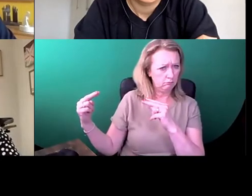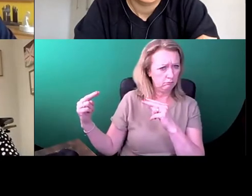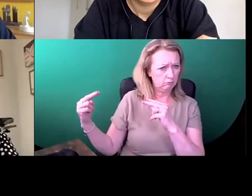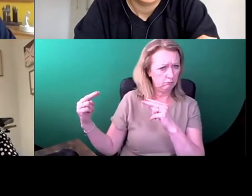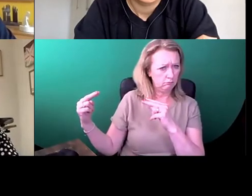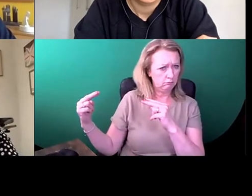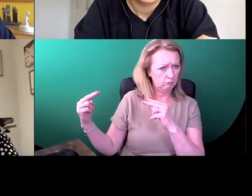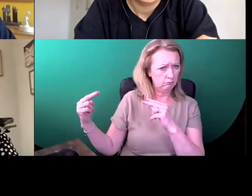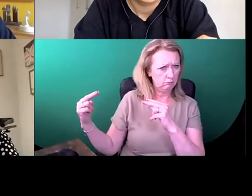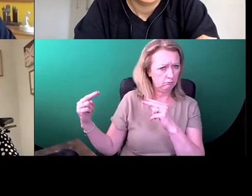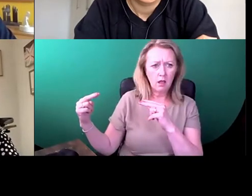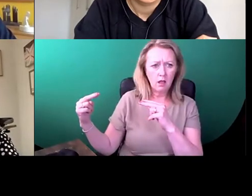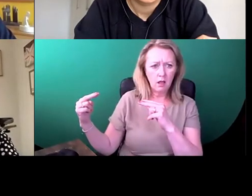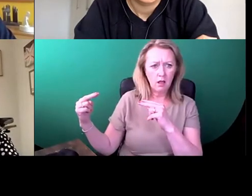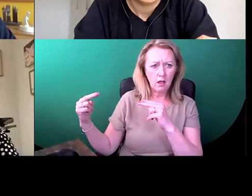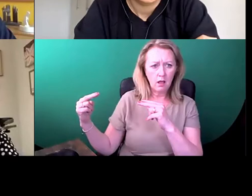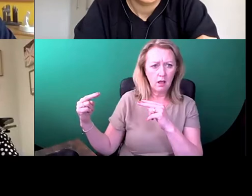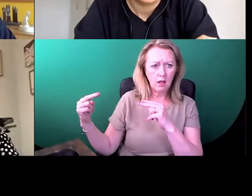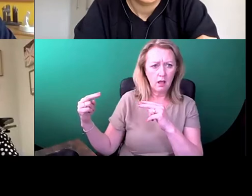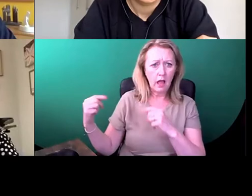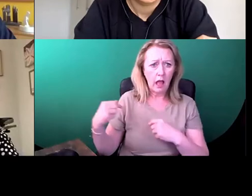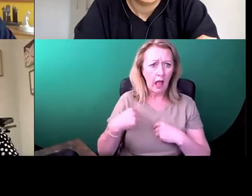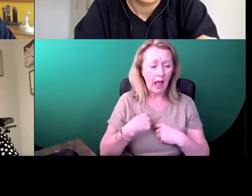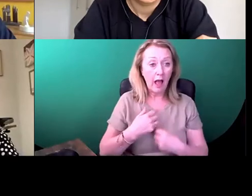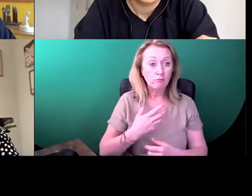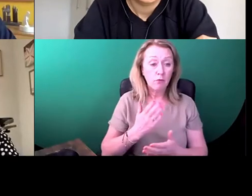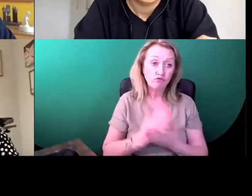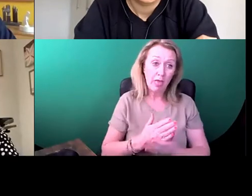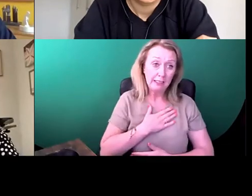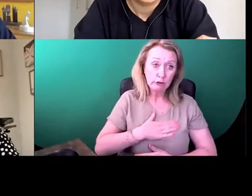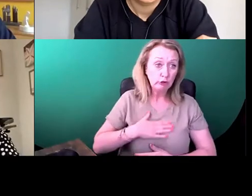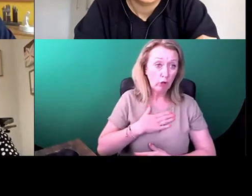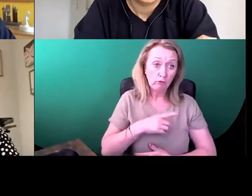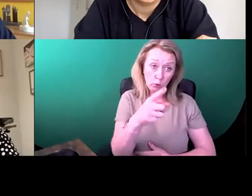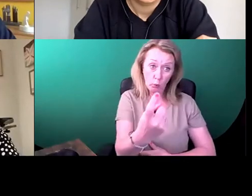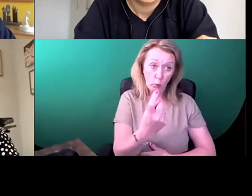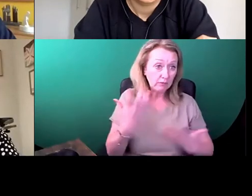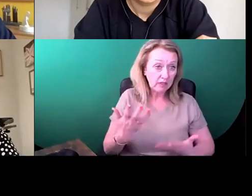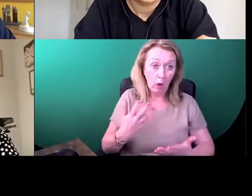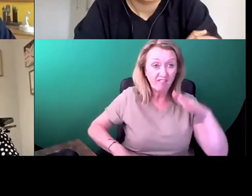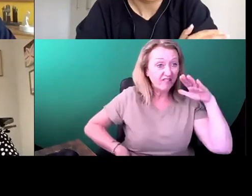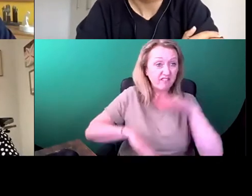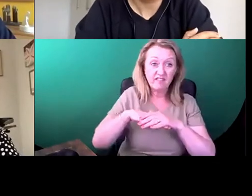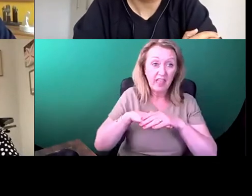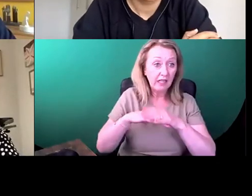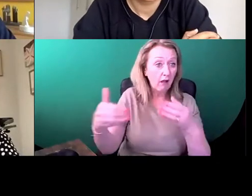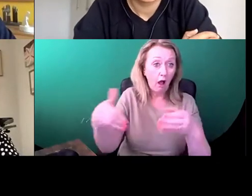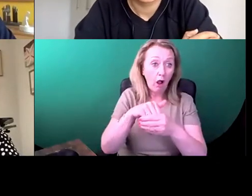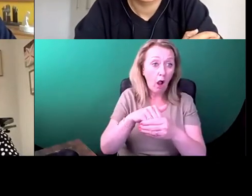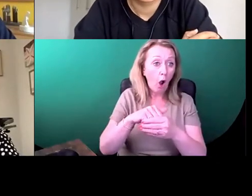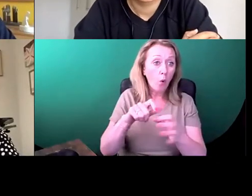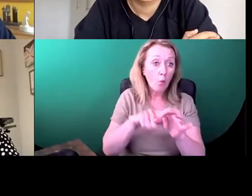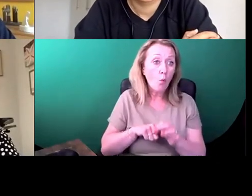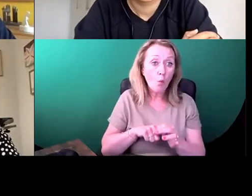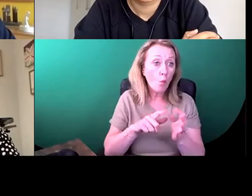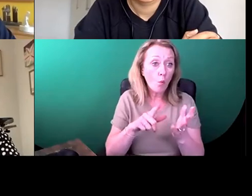sorry, but we've got two of those visiting today. So we've filled our inclusivity quota around that for this day.